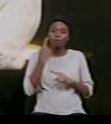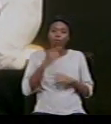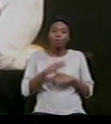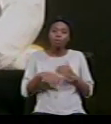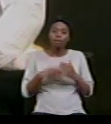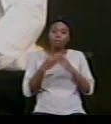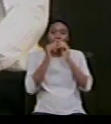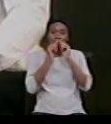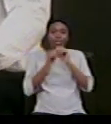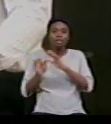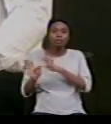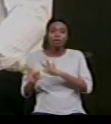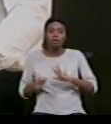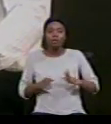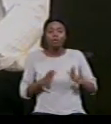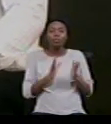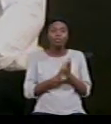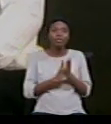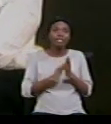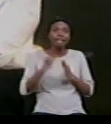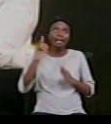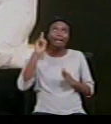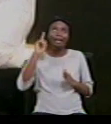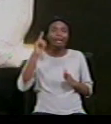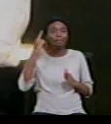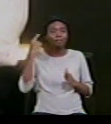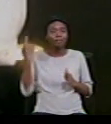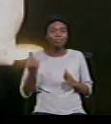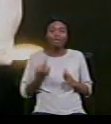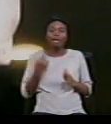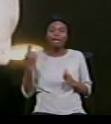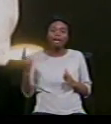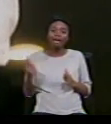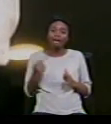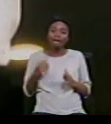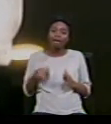all blessings flow. Praise him